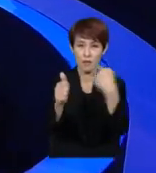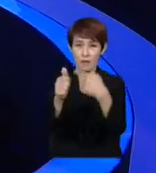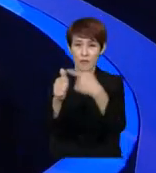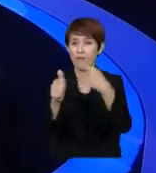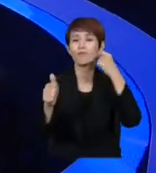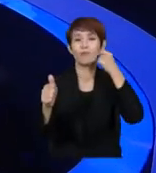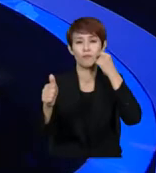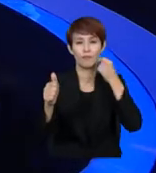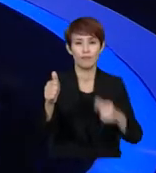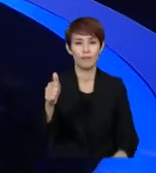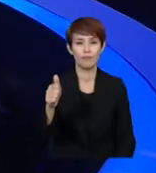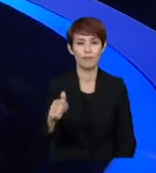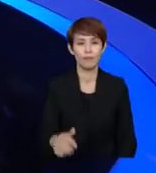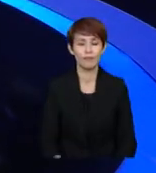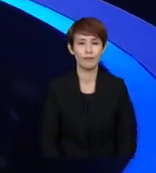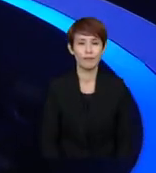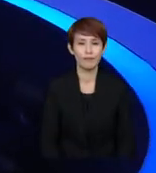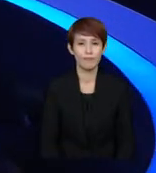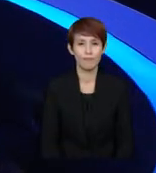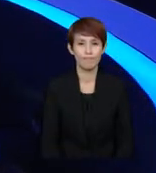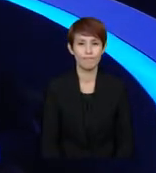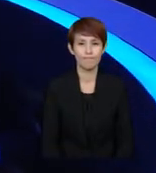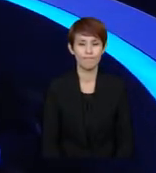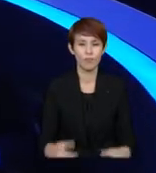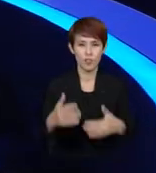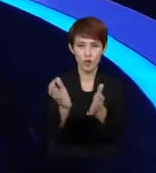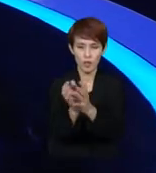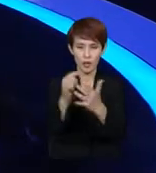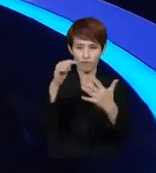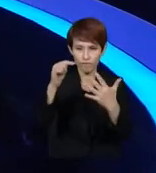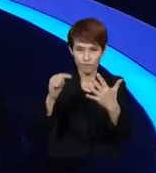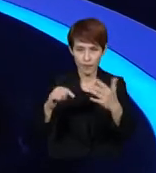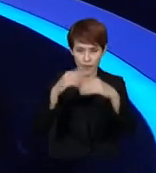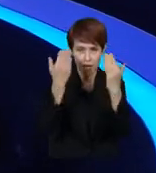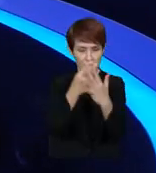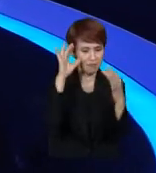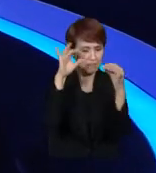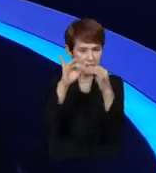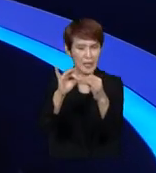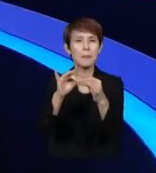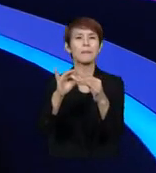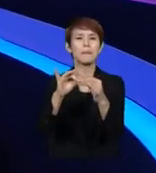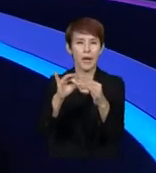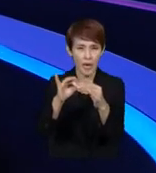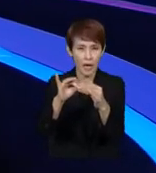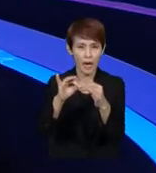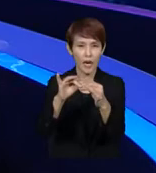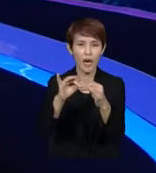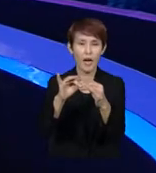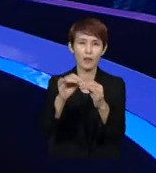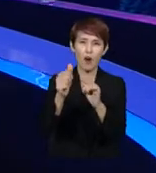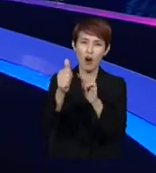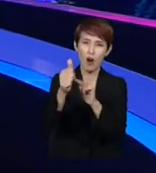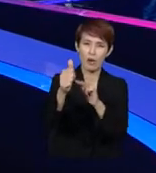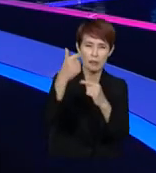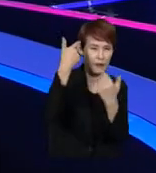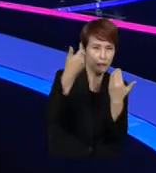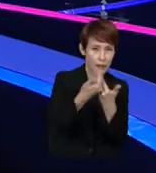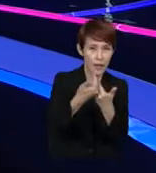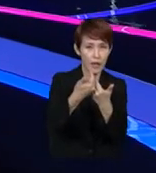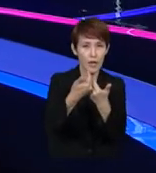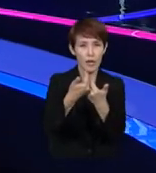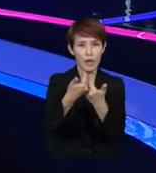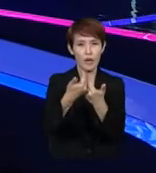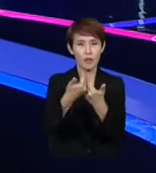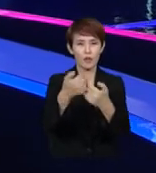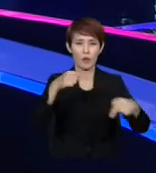party program, but nevertheless, let's say, might want to criticize a particular leader or have disagreements about policy, can restrain